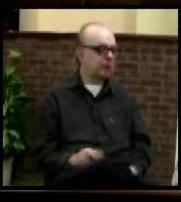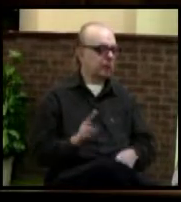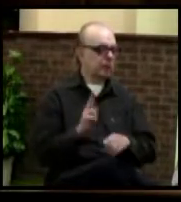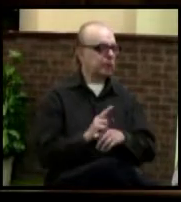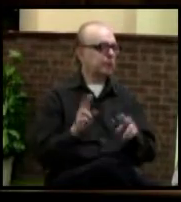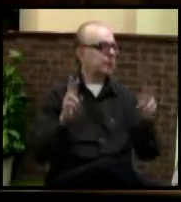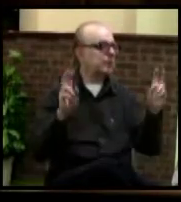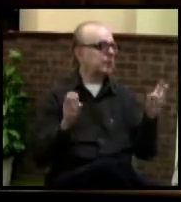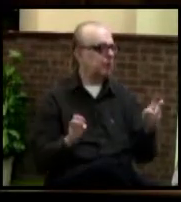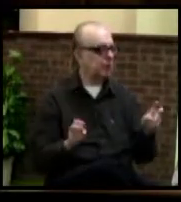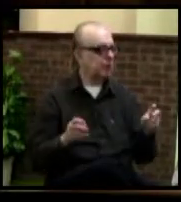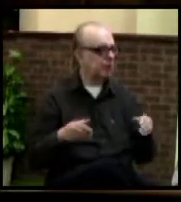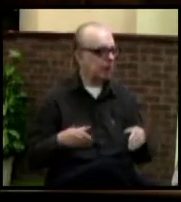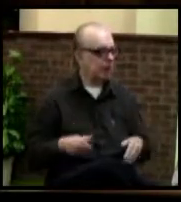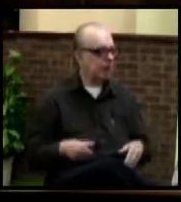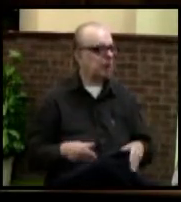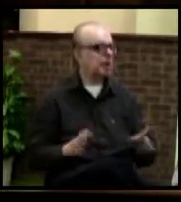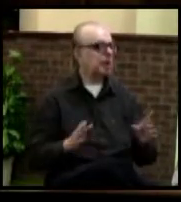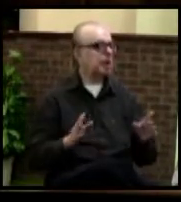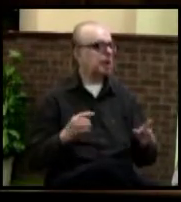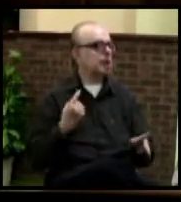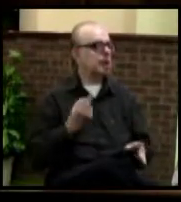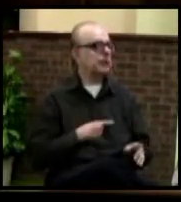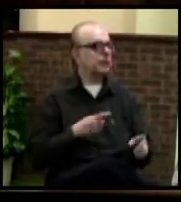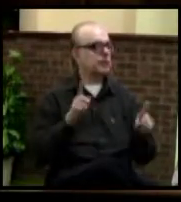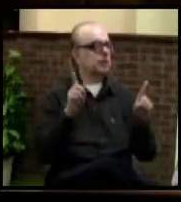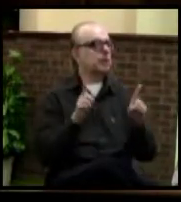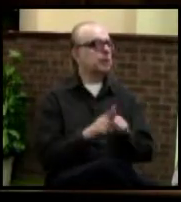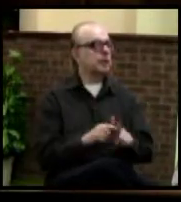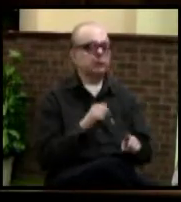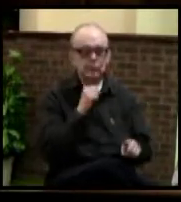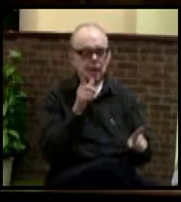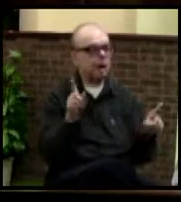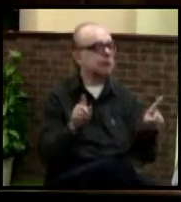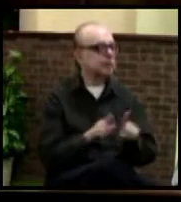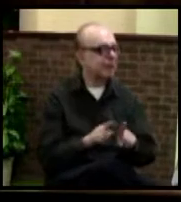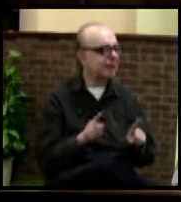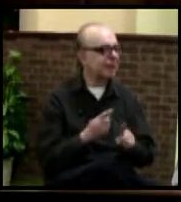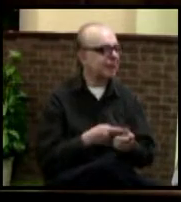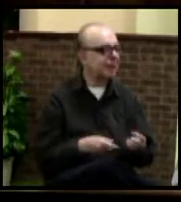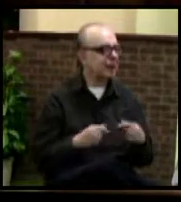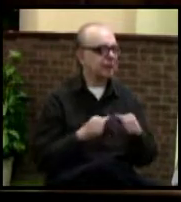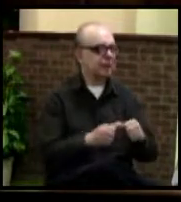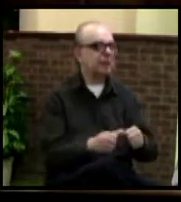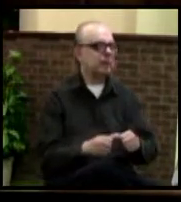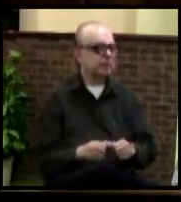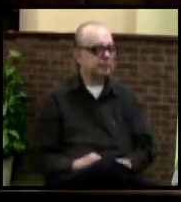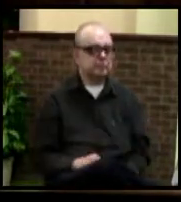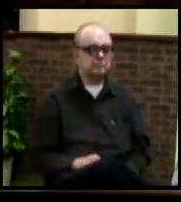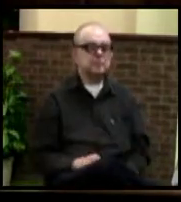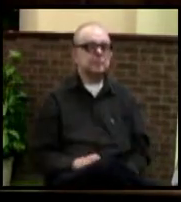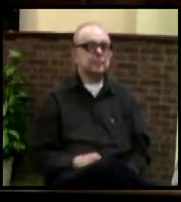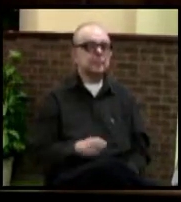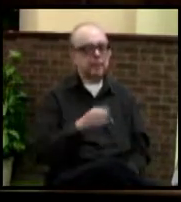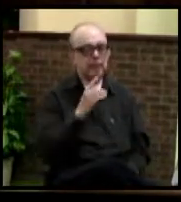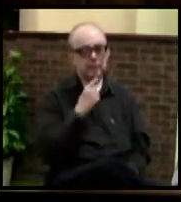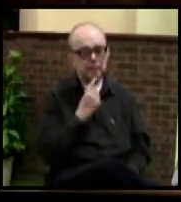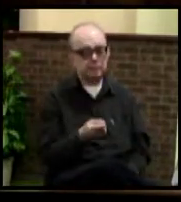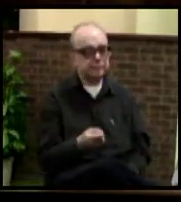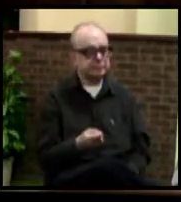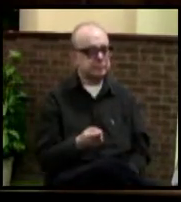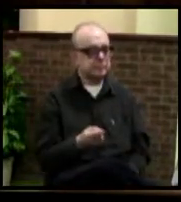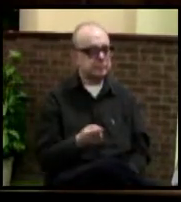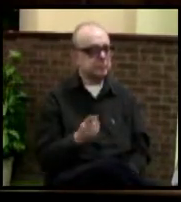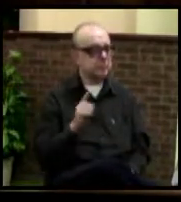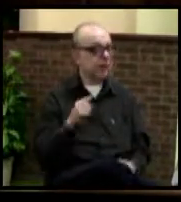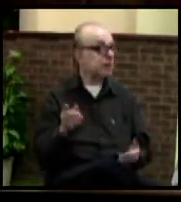We use this phrase, let's just agree to disagree and go on. And what William Barclay's saying and what God is saying here is